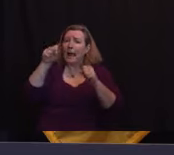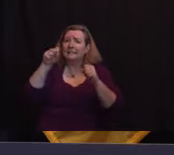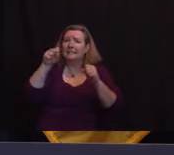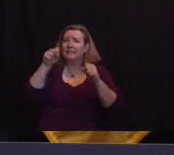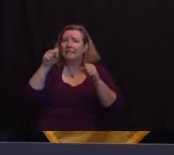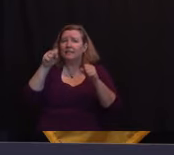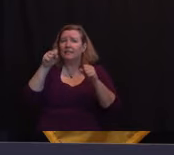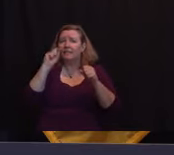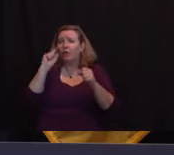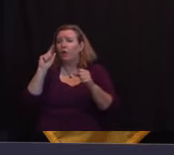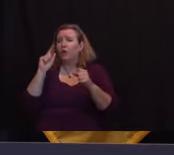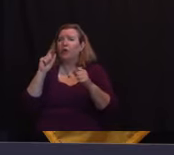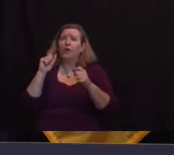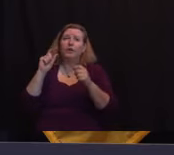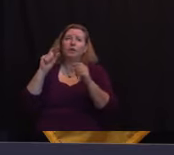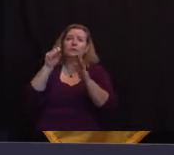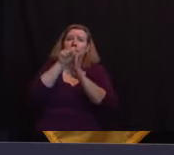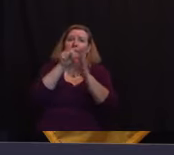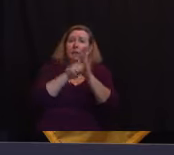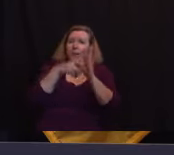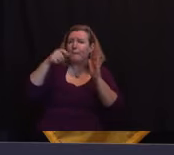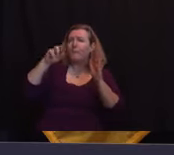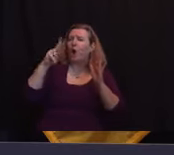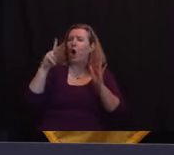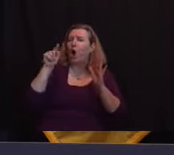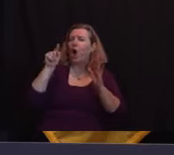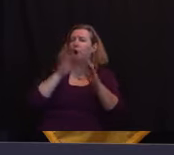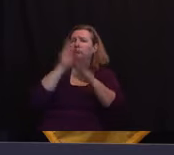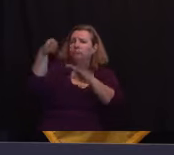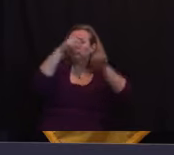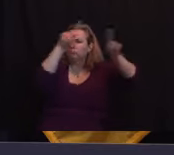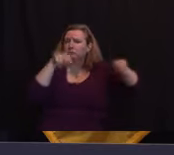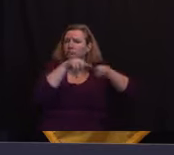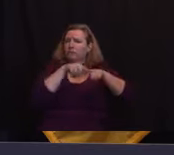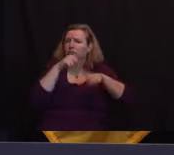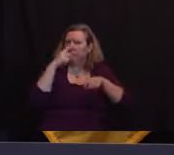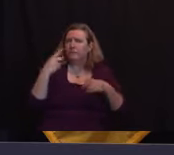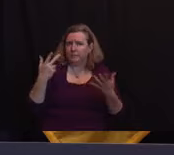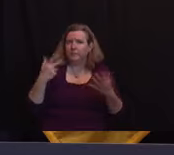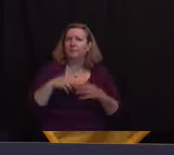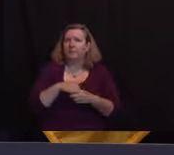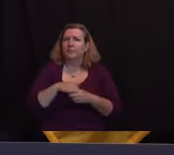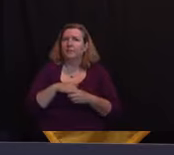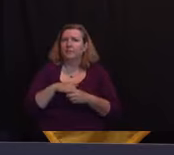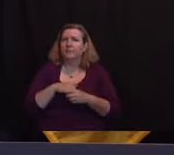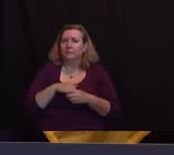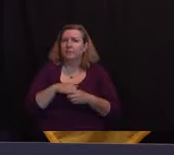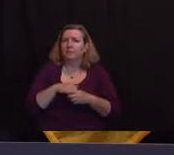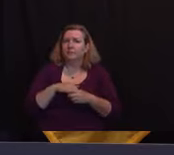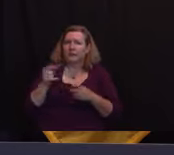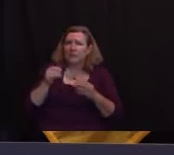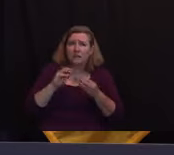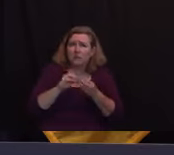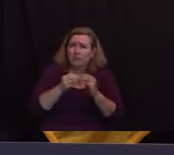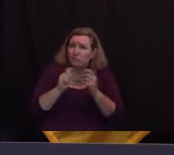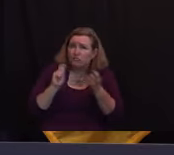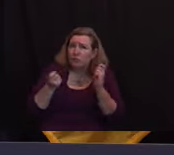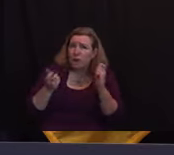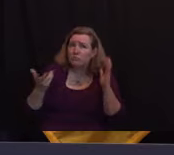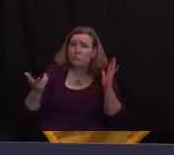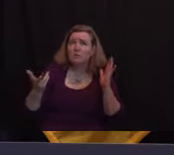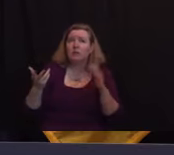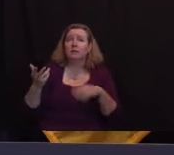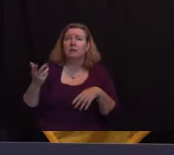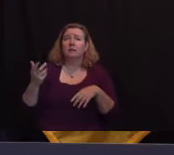was around 43,000 people, I think, had signed up. Correct me if I'm wrong. I'm just curious how that figure has changed. Last July, you signed